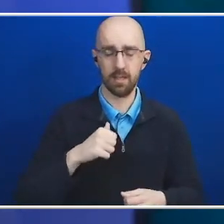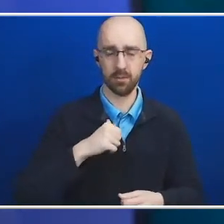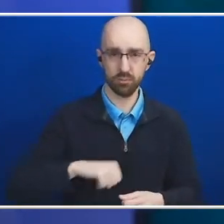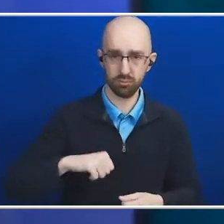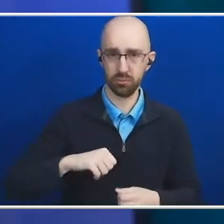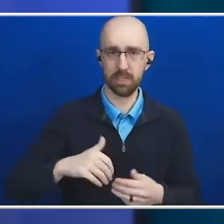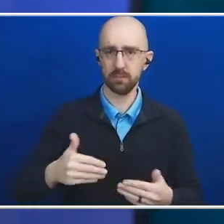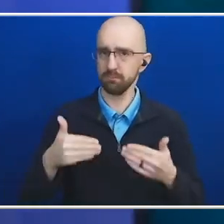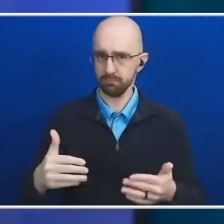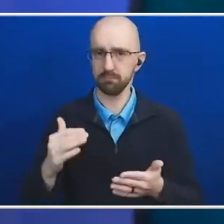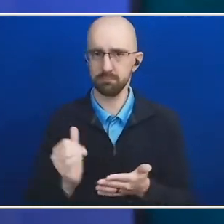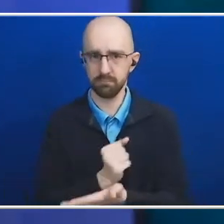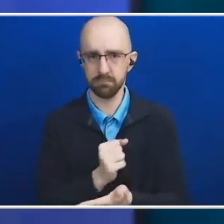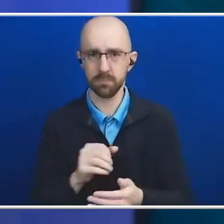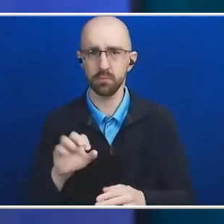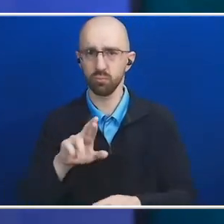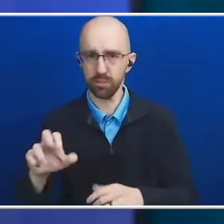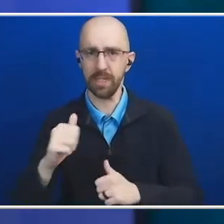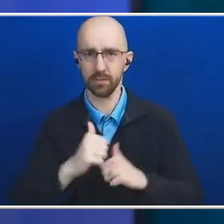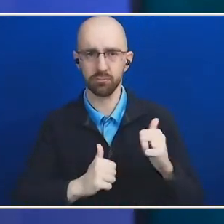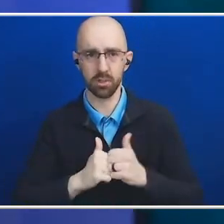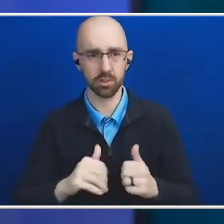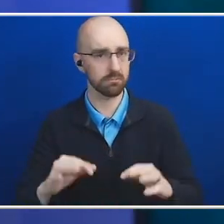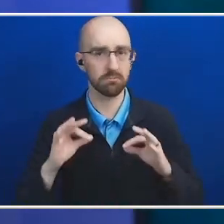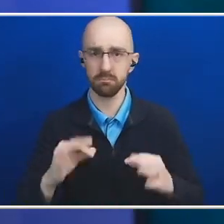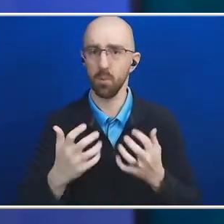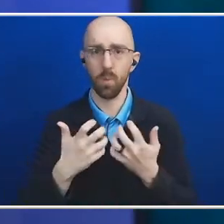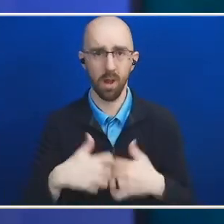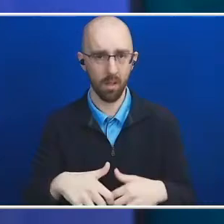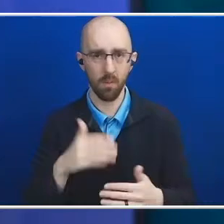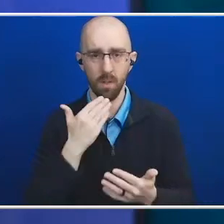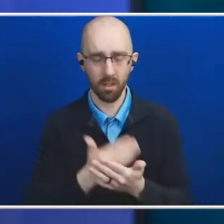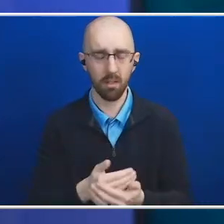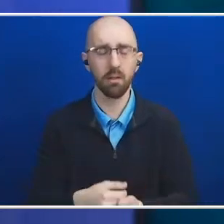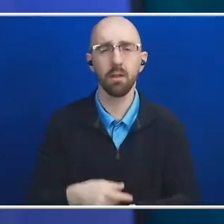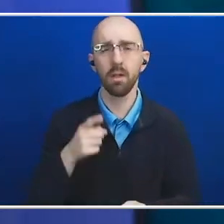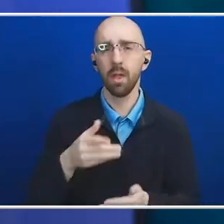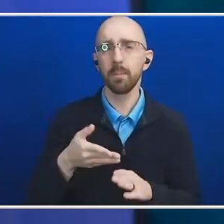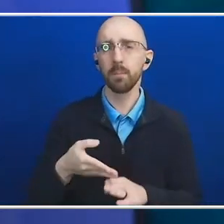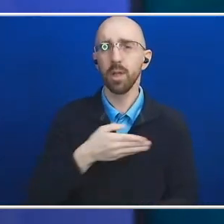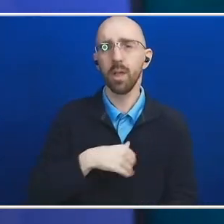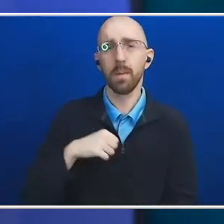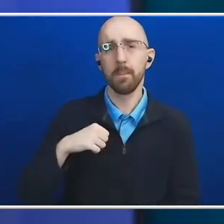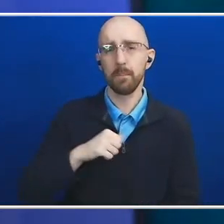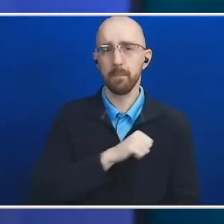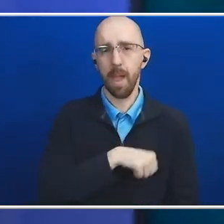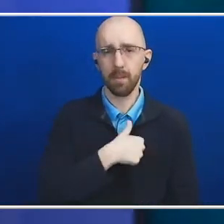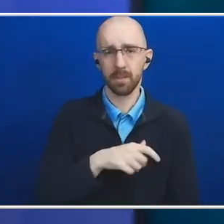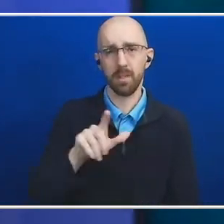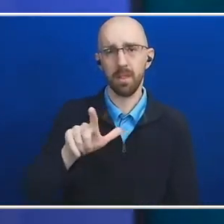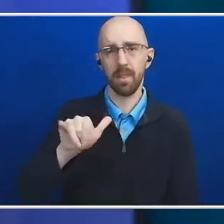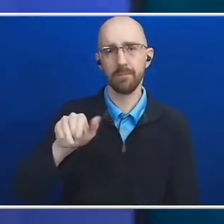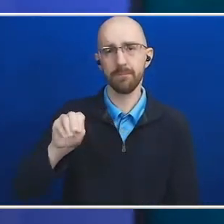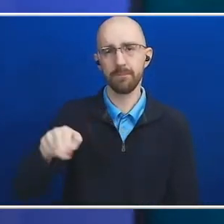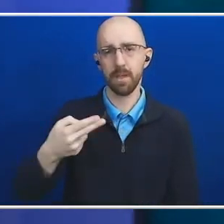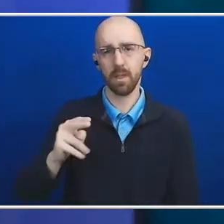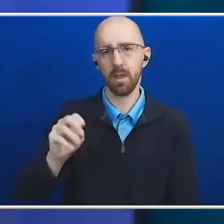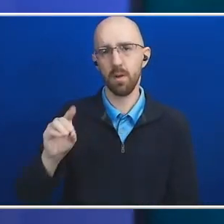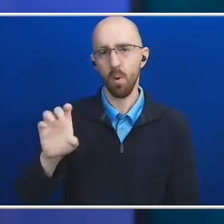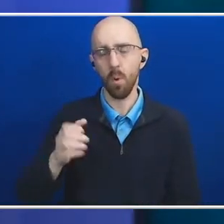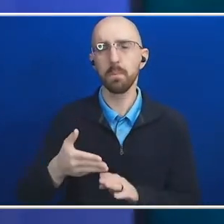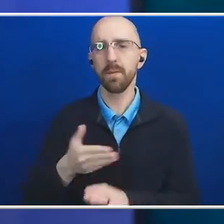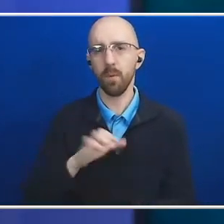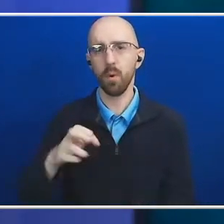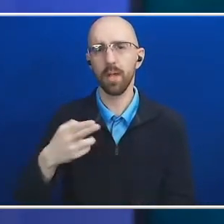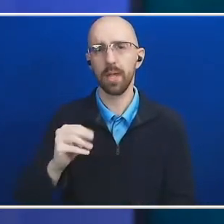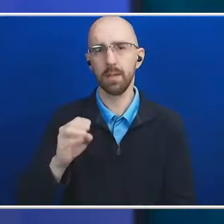well. The other thing that was really important is she had a previous biopsied lymph node before chemotherapy that had shown that there was cancer